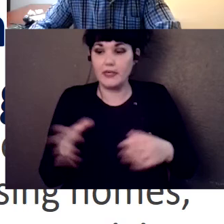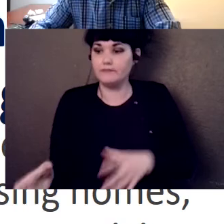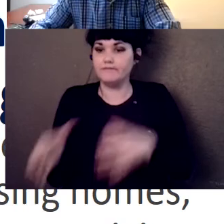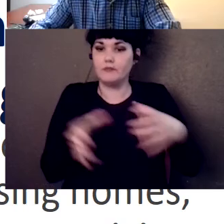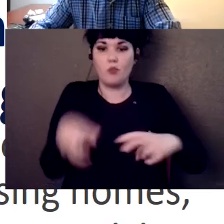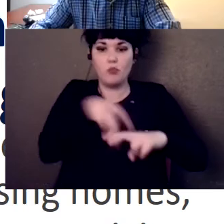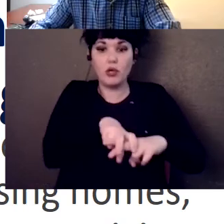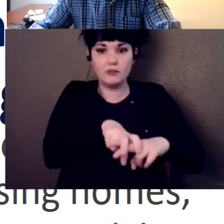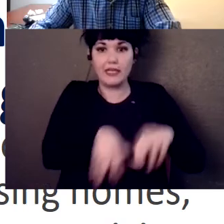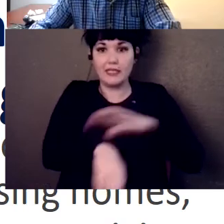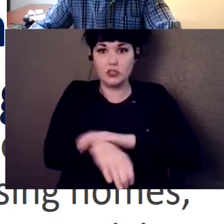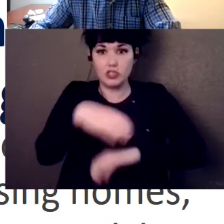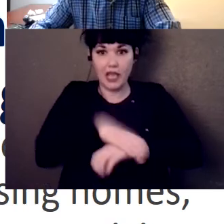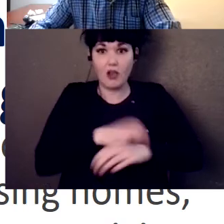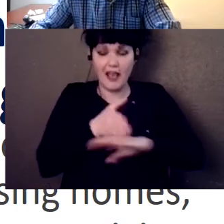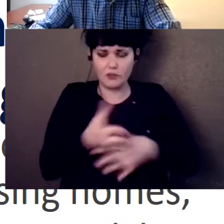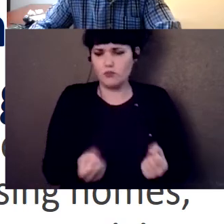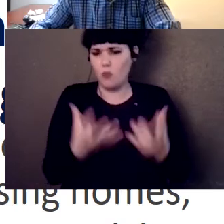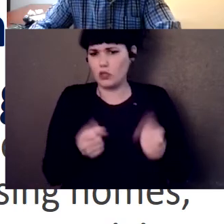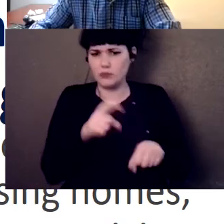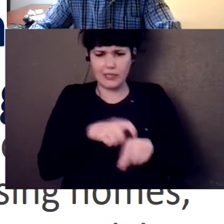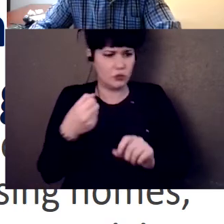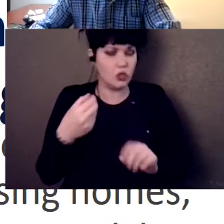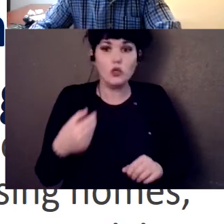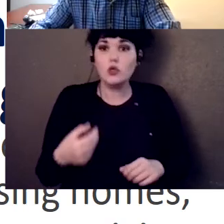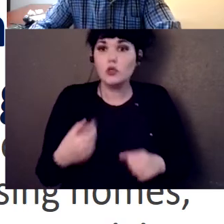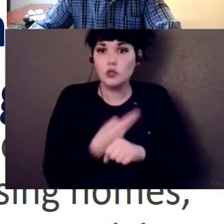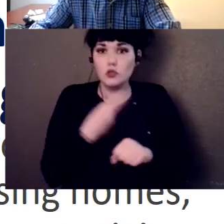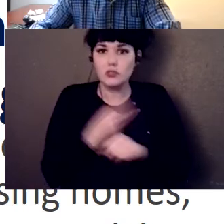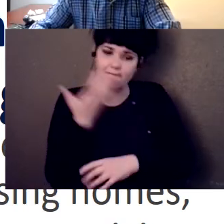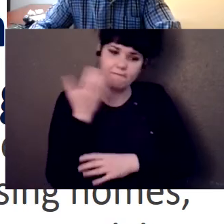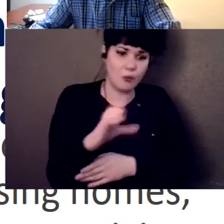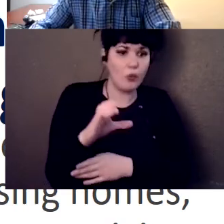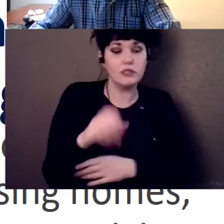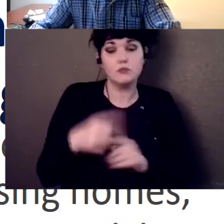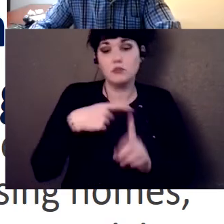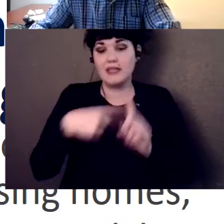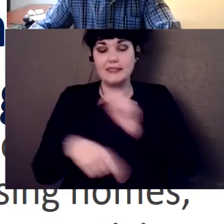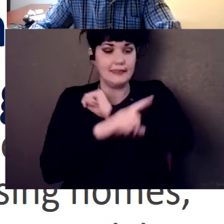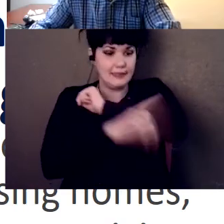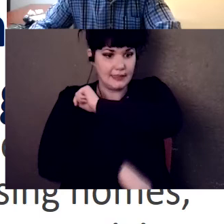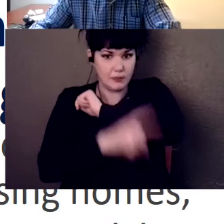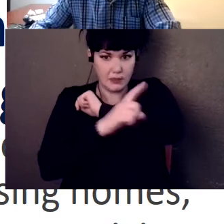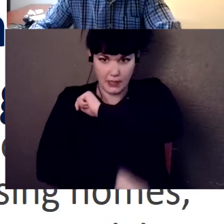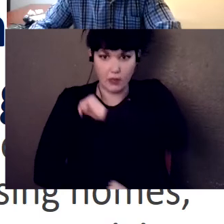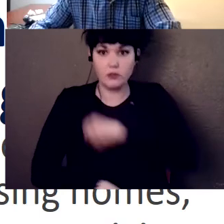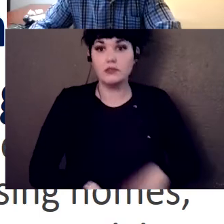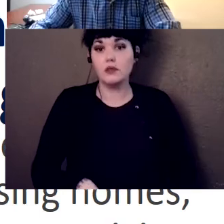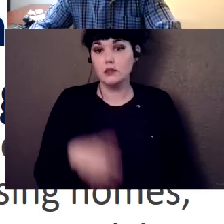following multiple uses of force and in combination with disciplinary sanctions for the episode leading to restraint chair